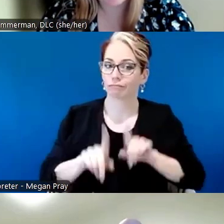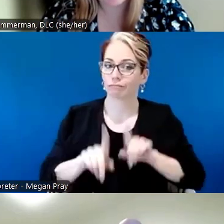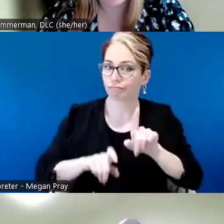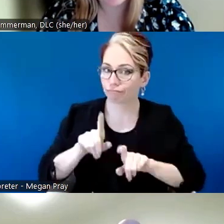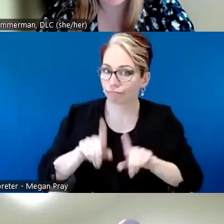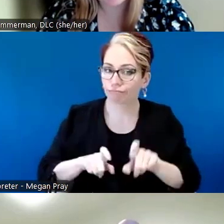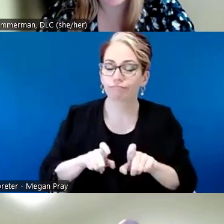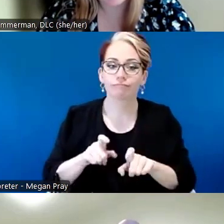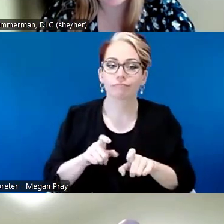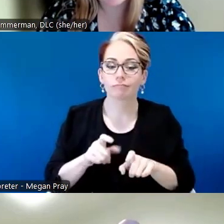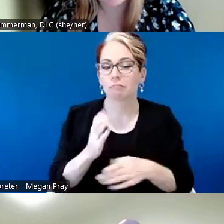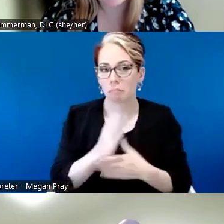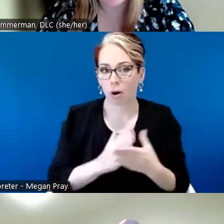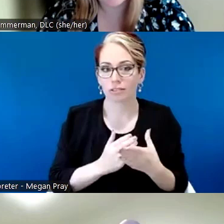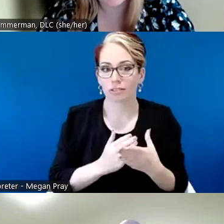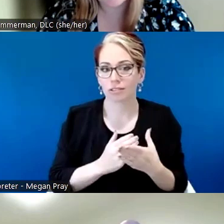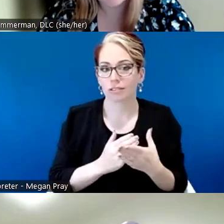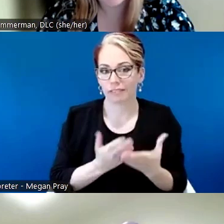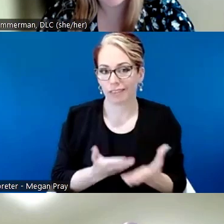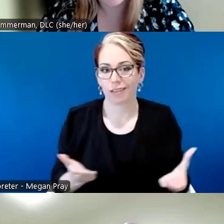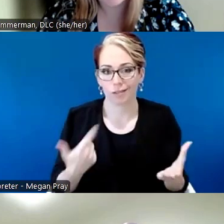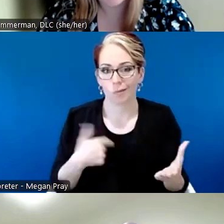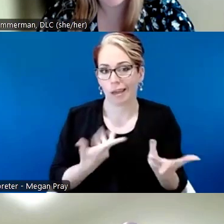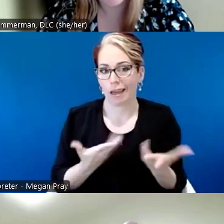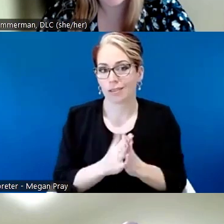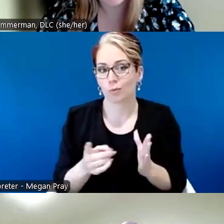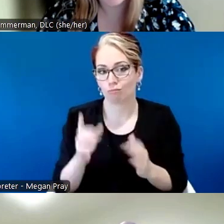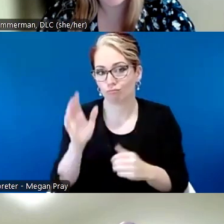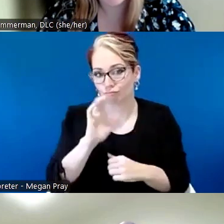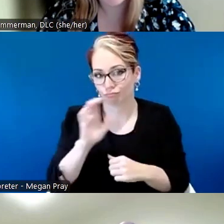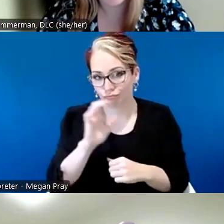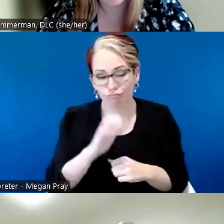we would ask you for. Next slide, please.